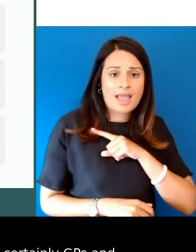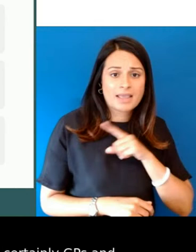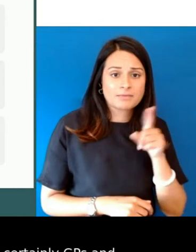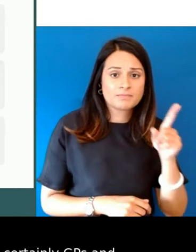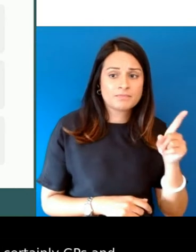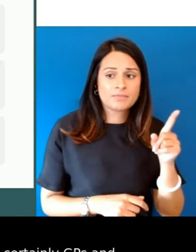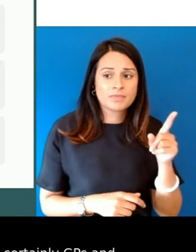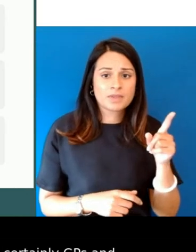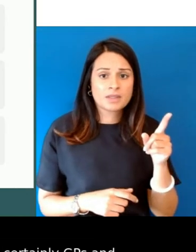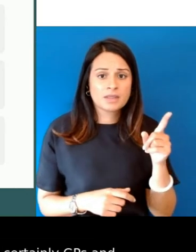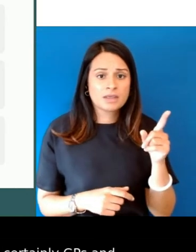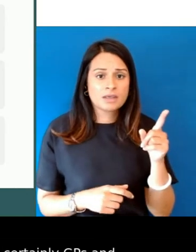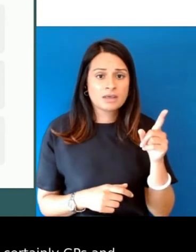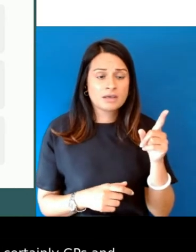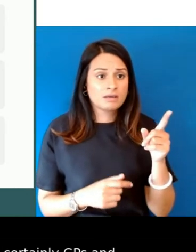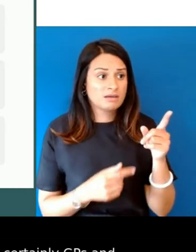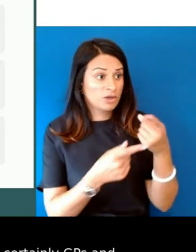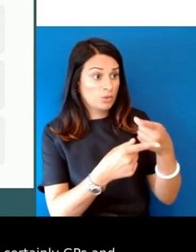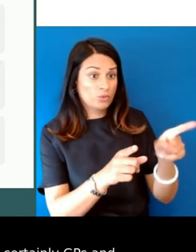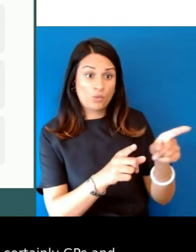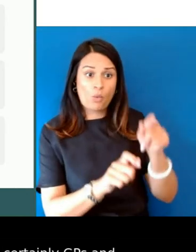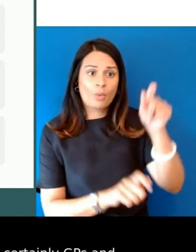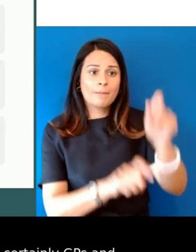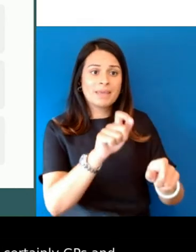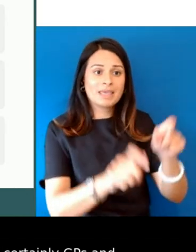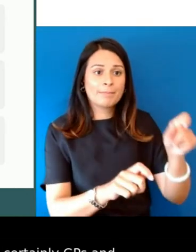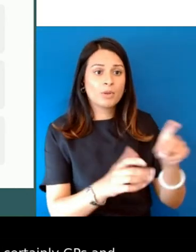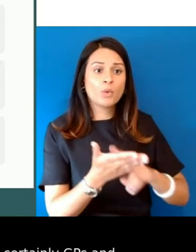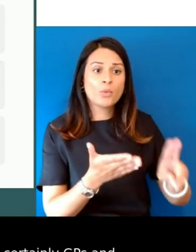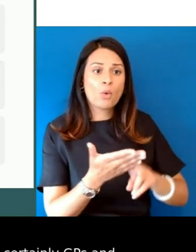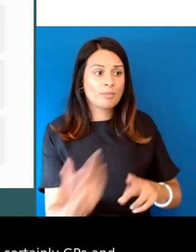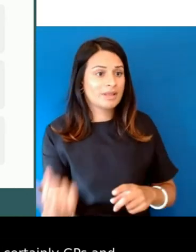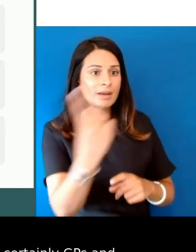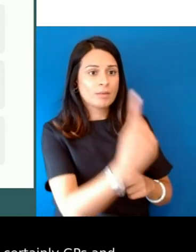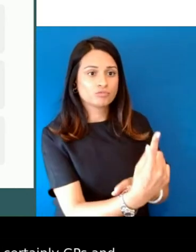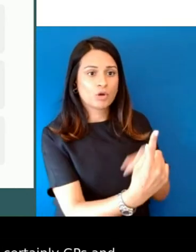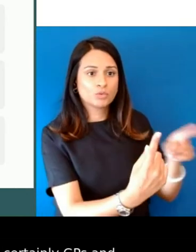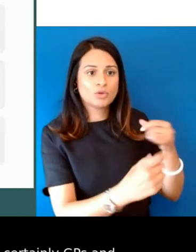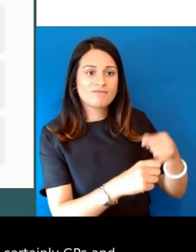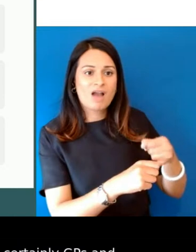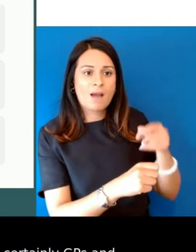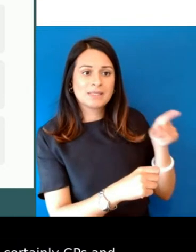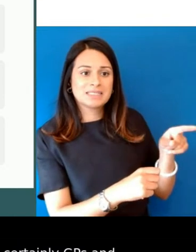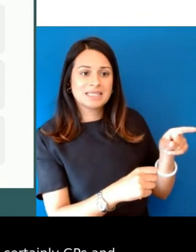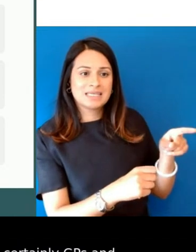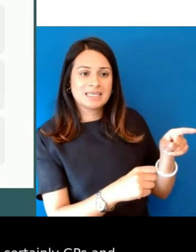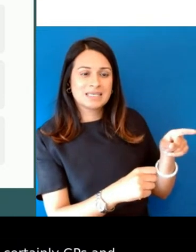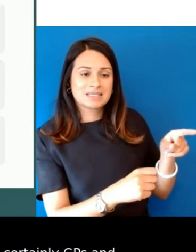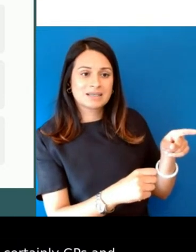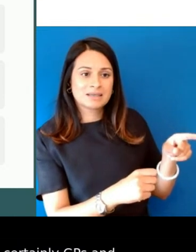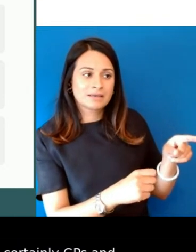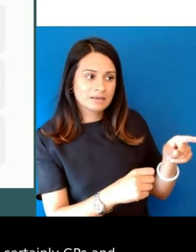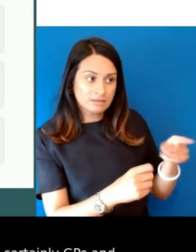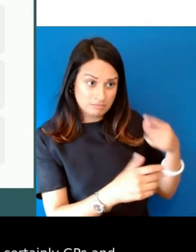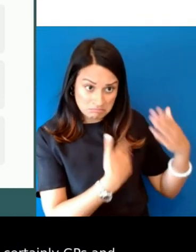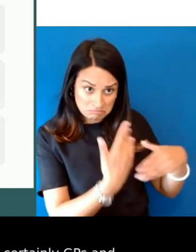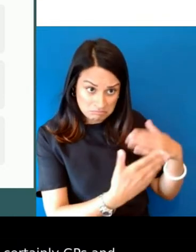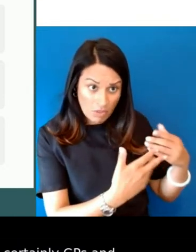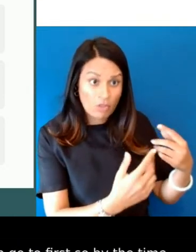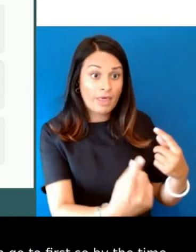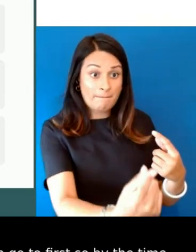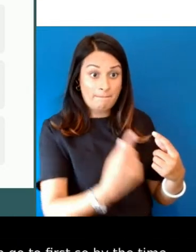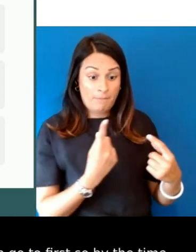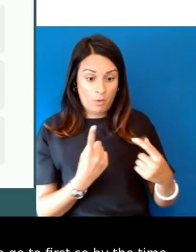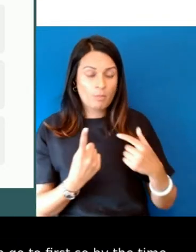people that patients um often go to first so by the time they get to us it's more about tweaking um